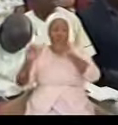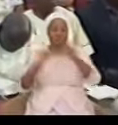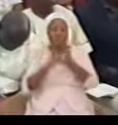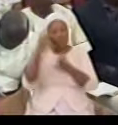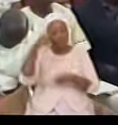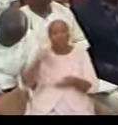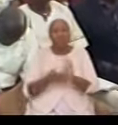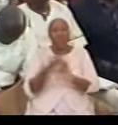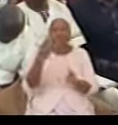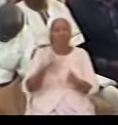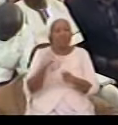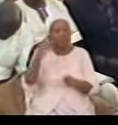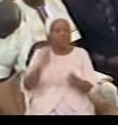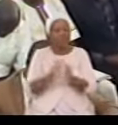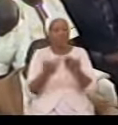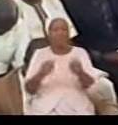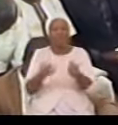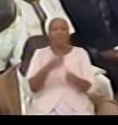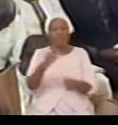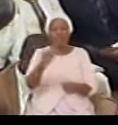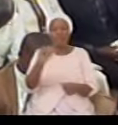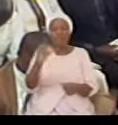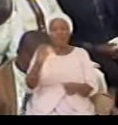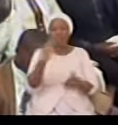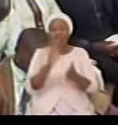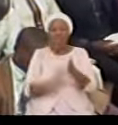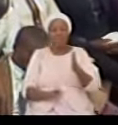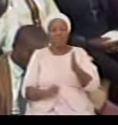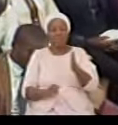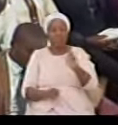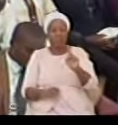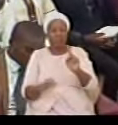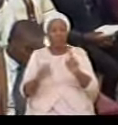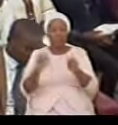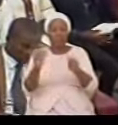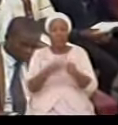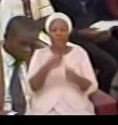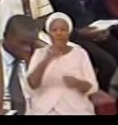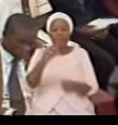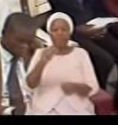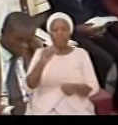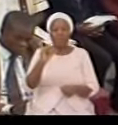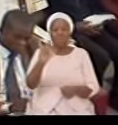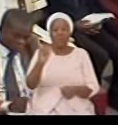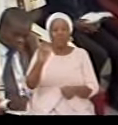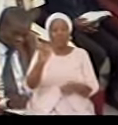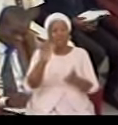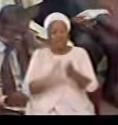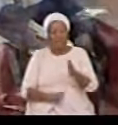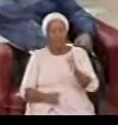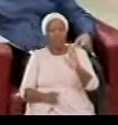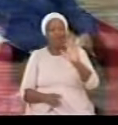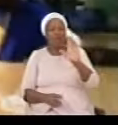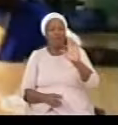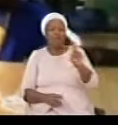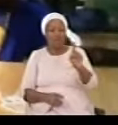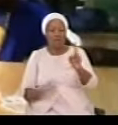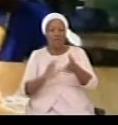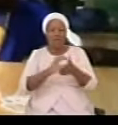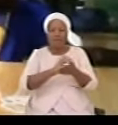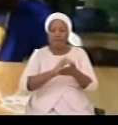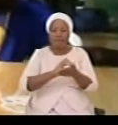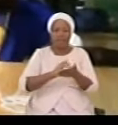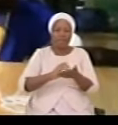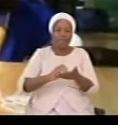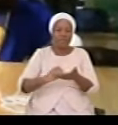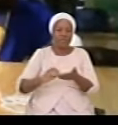Timothy. In 1 Timothy, I'm reading from chapter 1. 1 Timothy chapter 1. And I'm reading